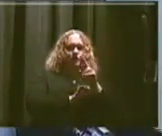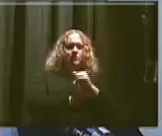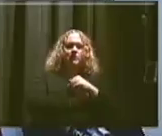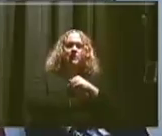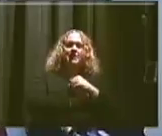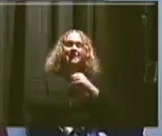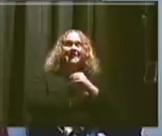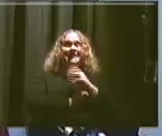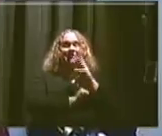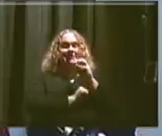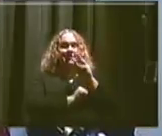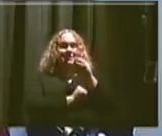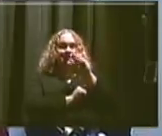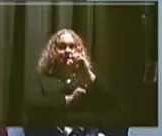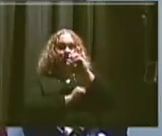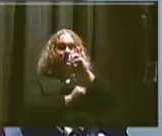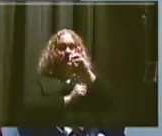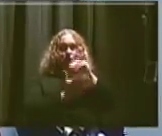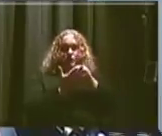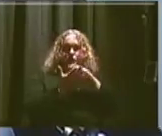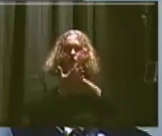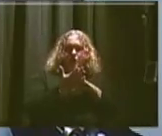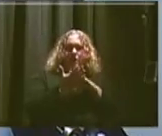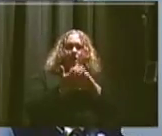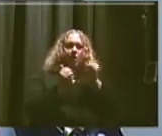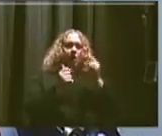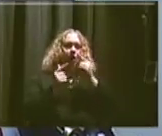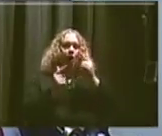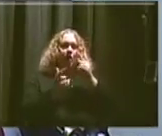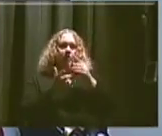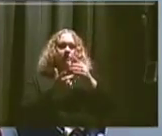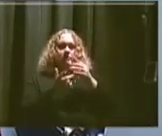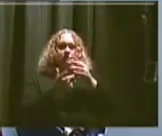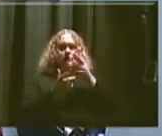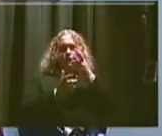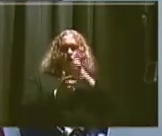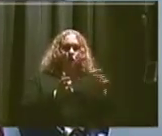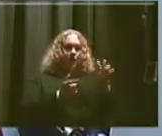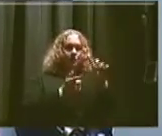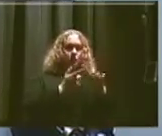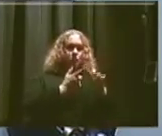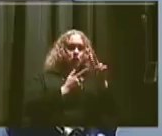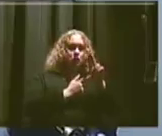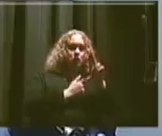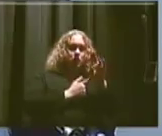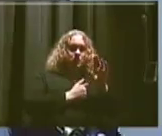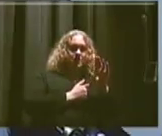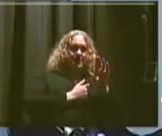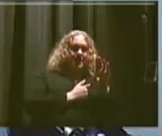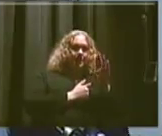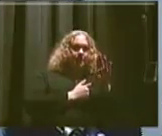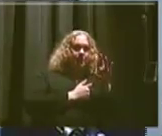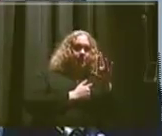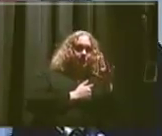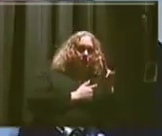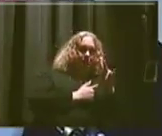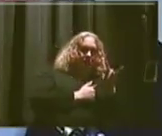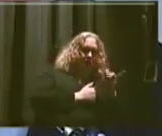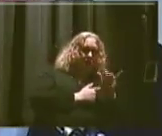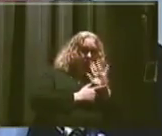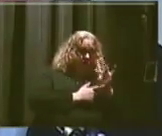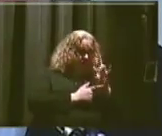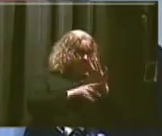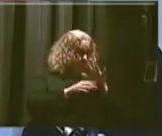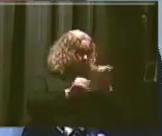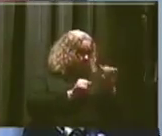he's one of 60 students being courted in the country with an all expense paid trip to UC Berkeley for he and his family. He'll be going in what, 2 weeks